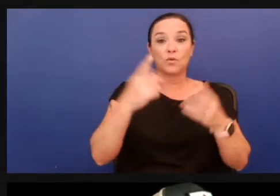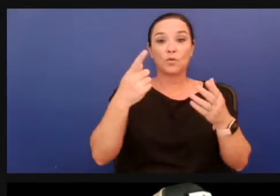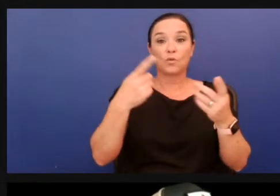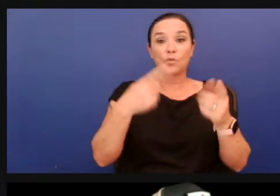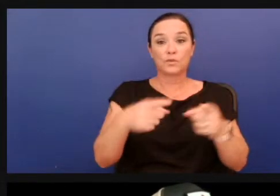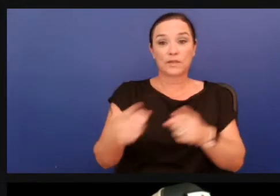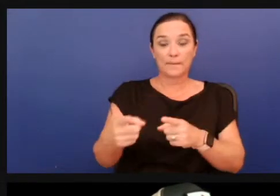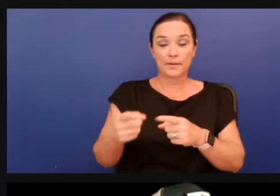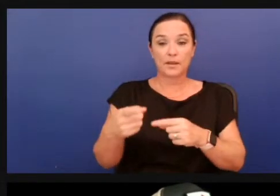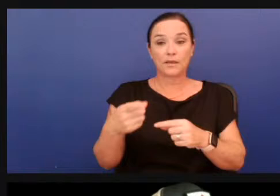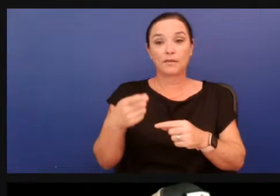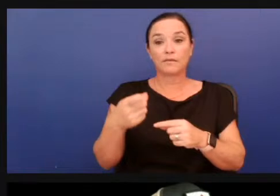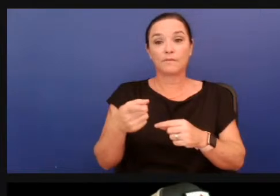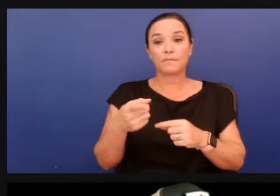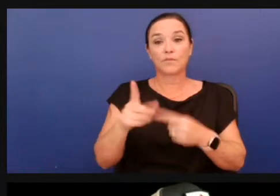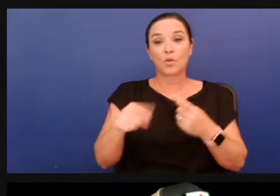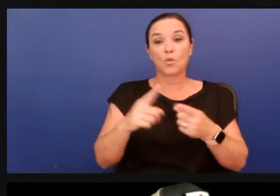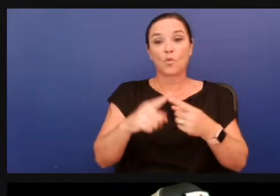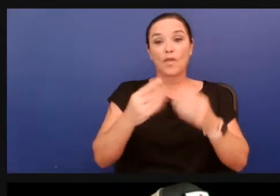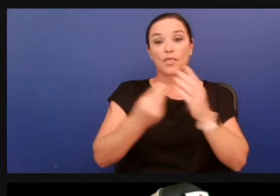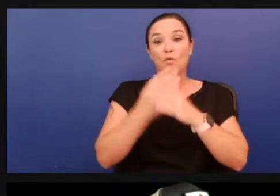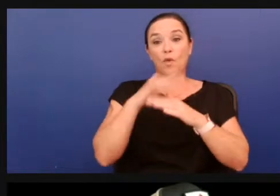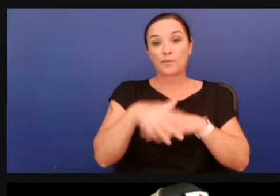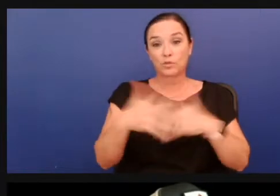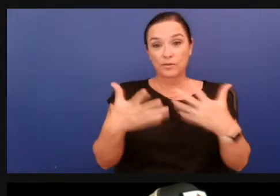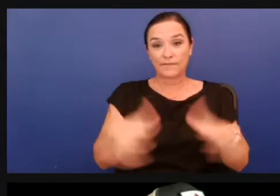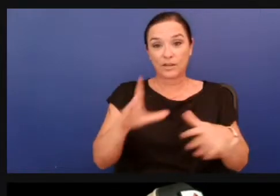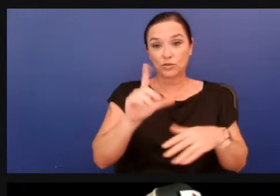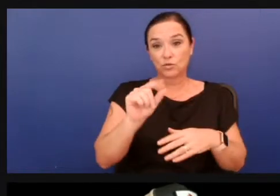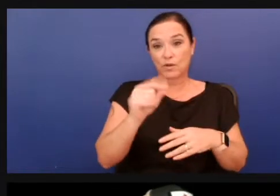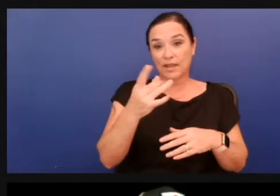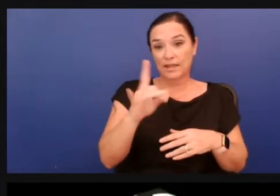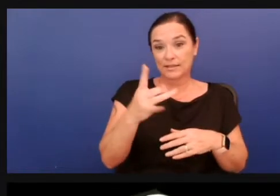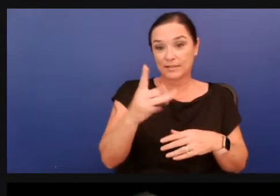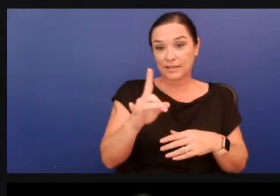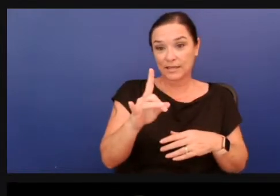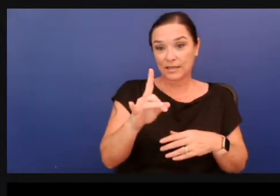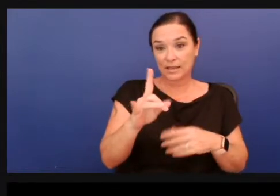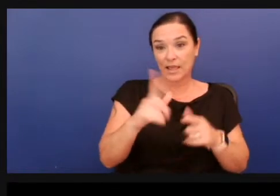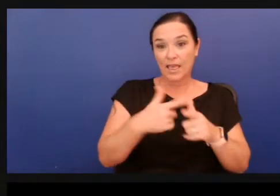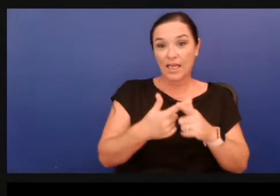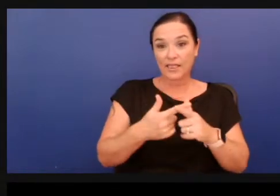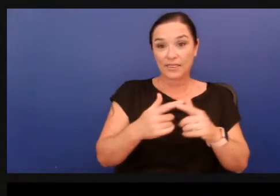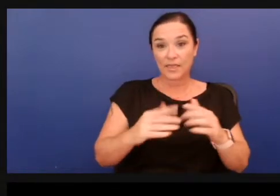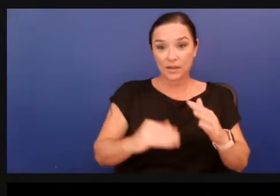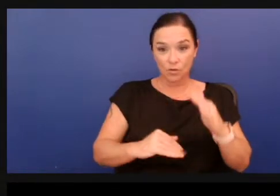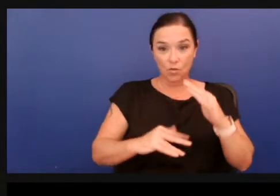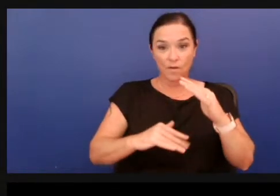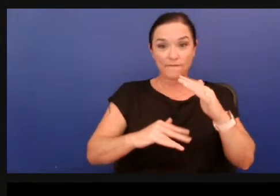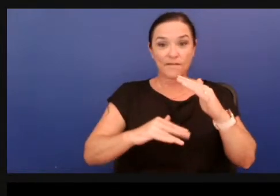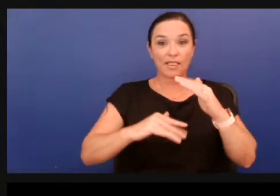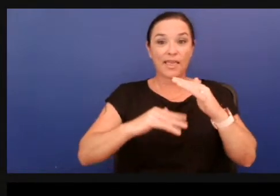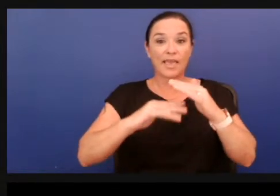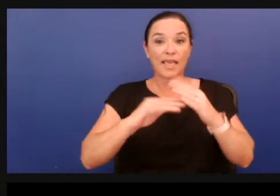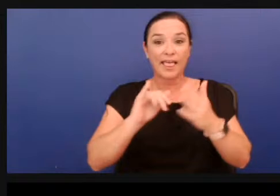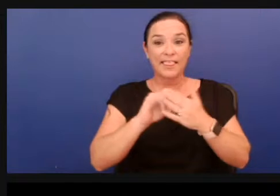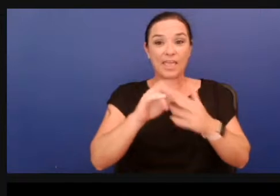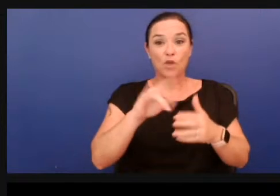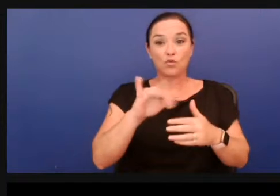is when the eruption was over in 2018, they were showing a refilling of that rift zone